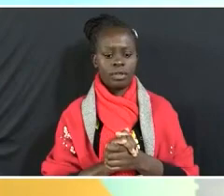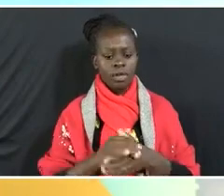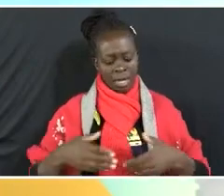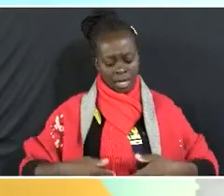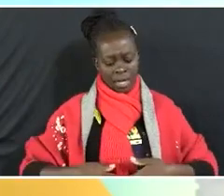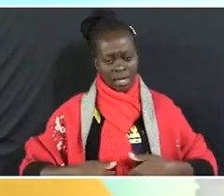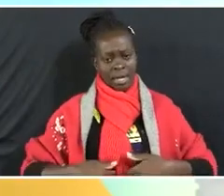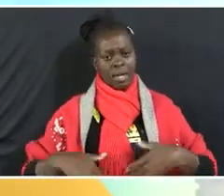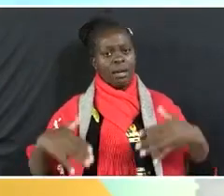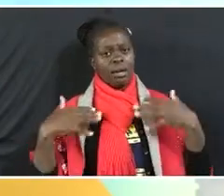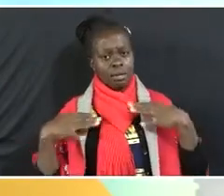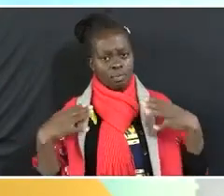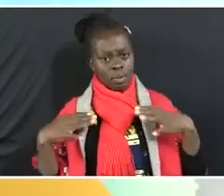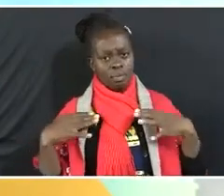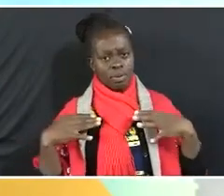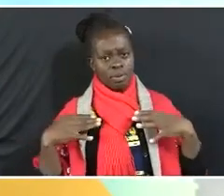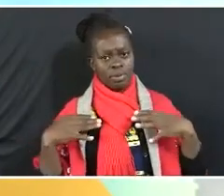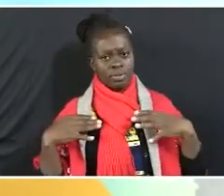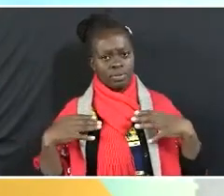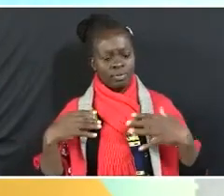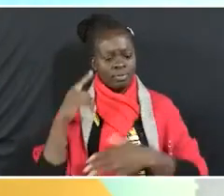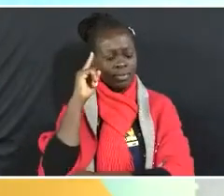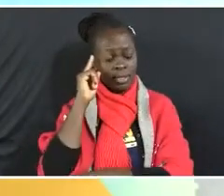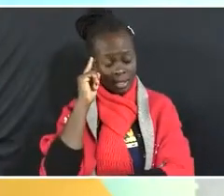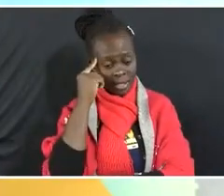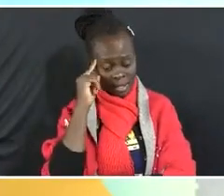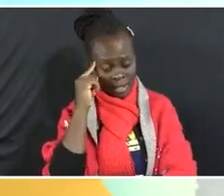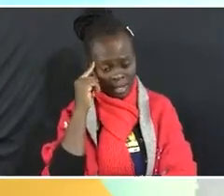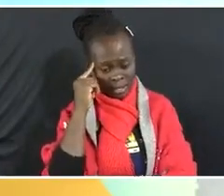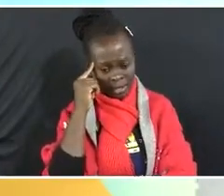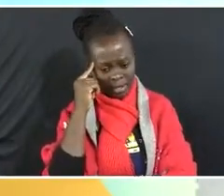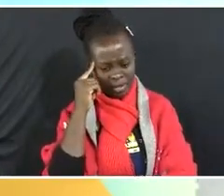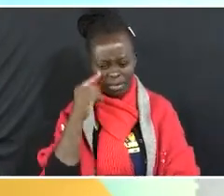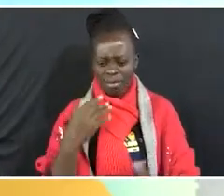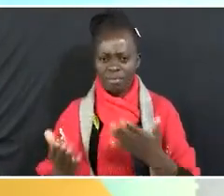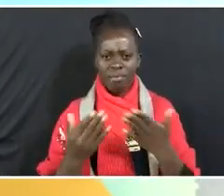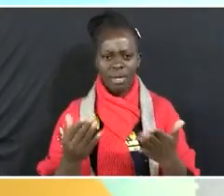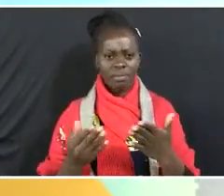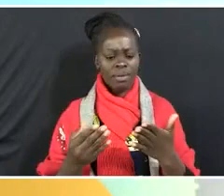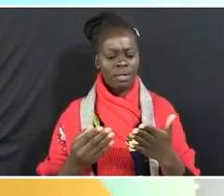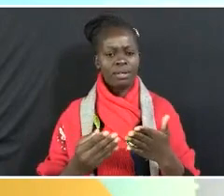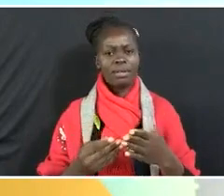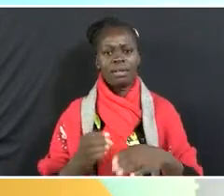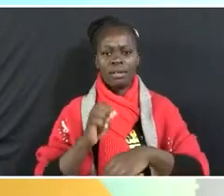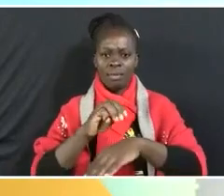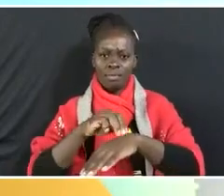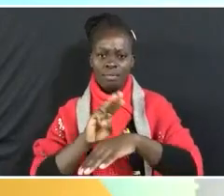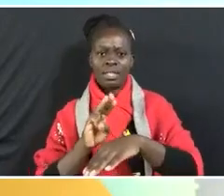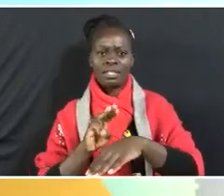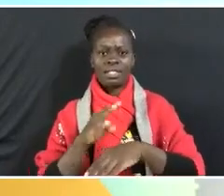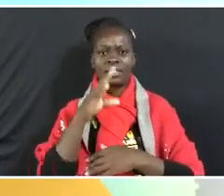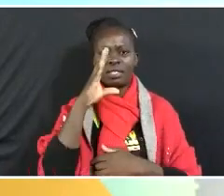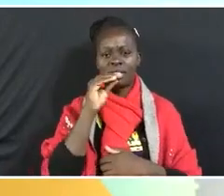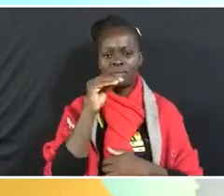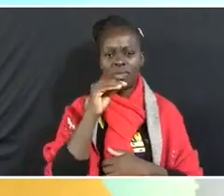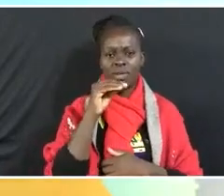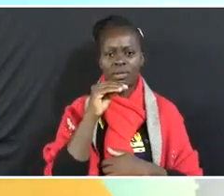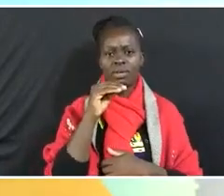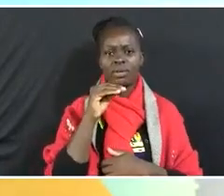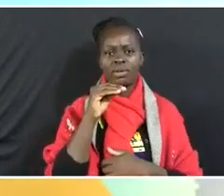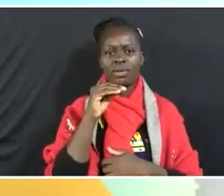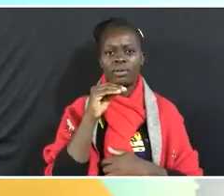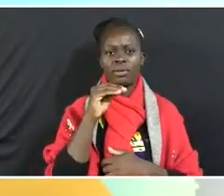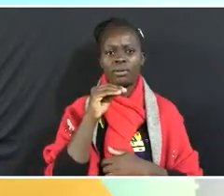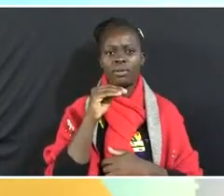Young people do not reflect that there is a message that is speaking to them. And Jesus says, "Son, behold